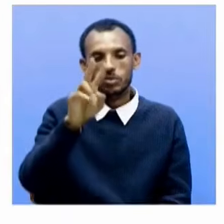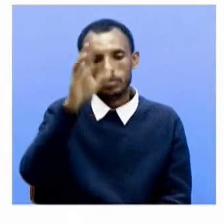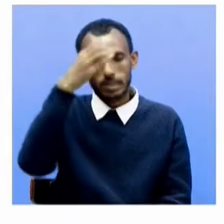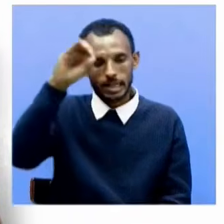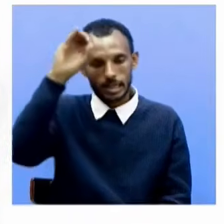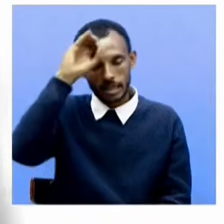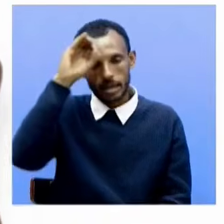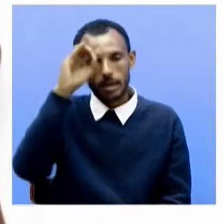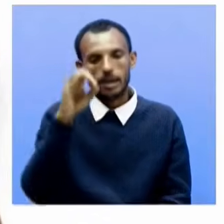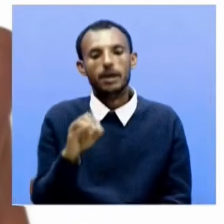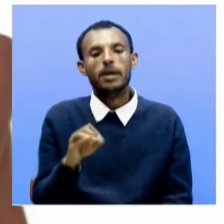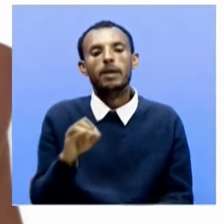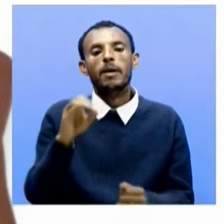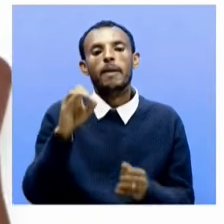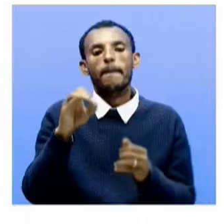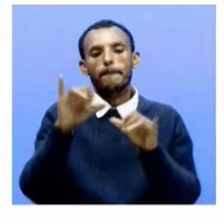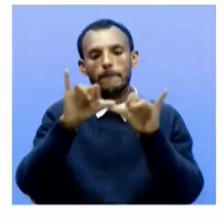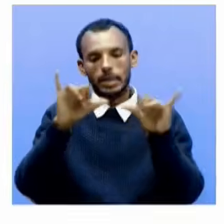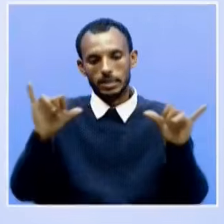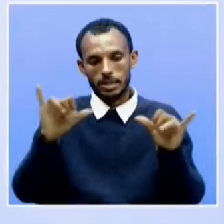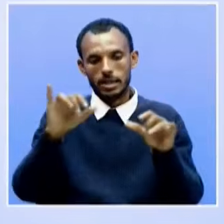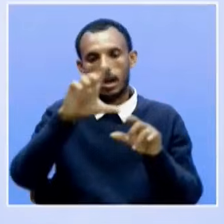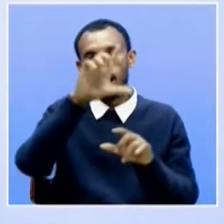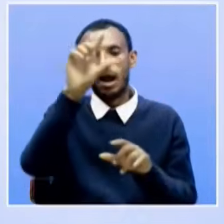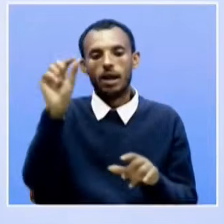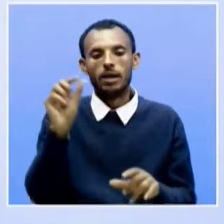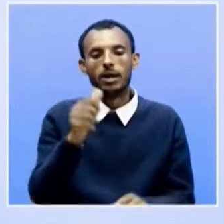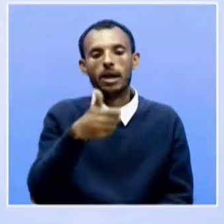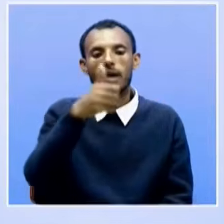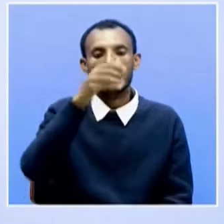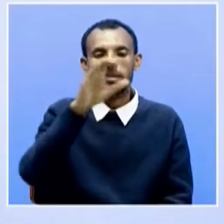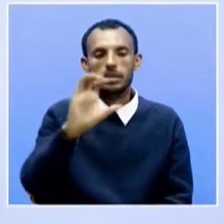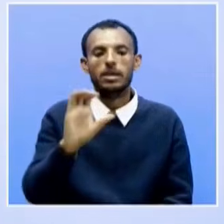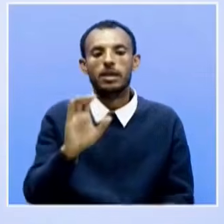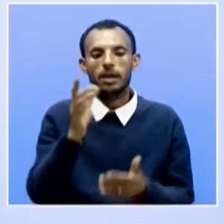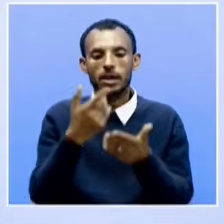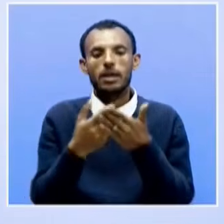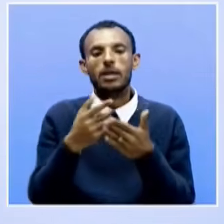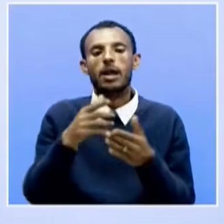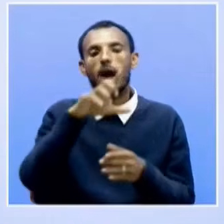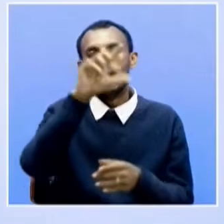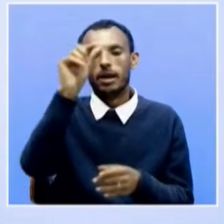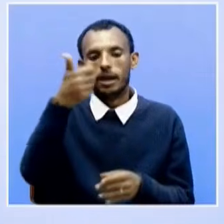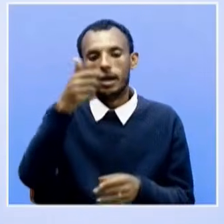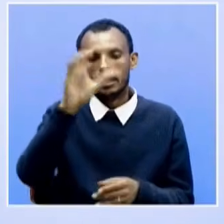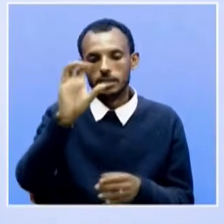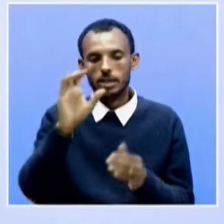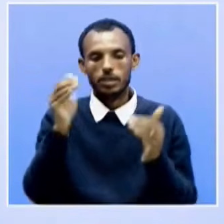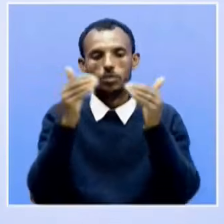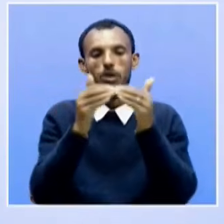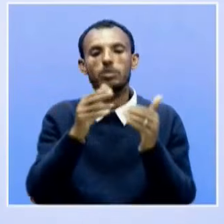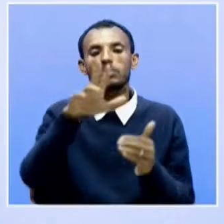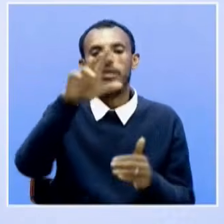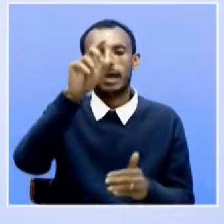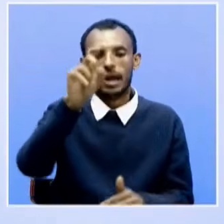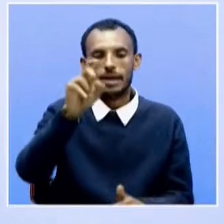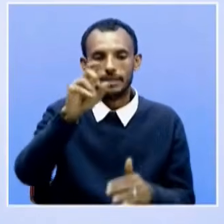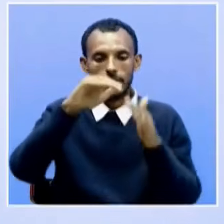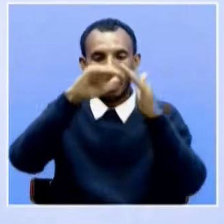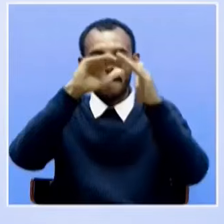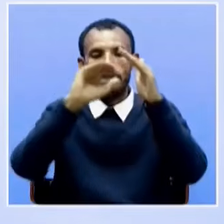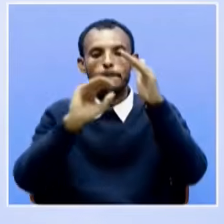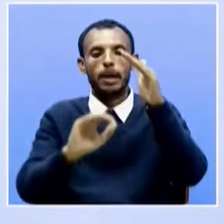of arc AC, okay? Here, arc AC is 3x minus